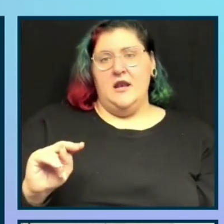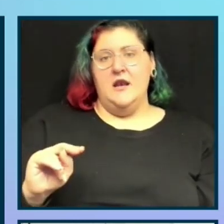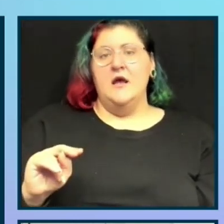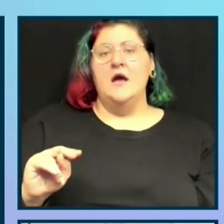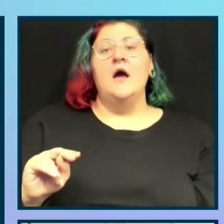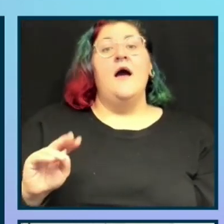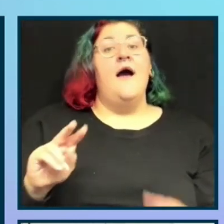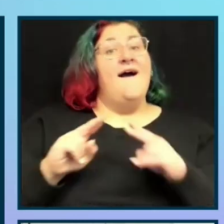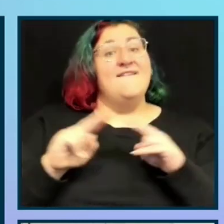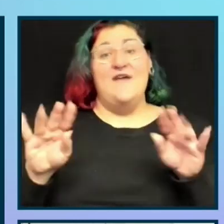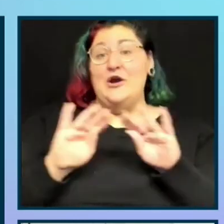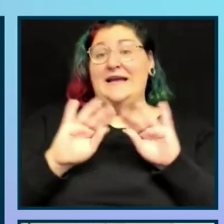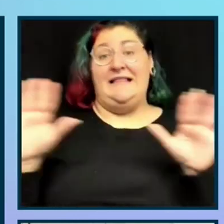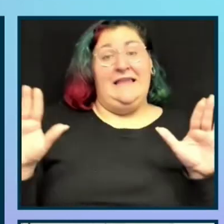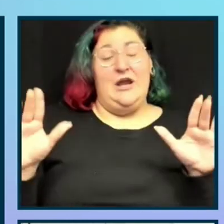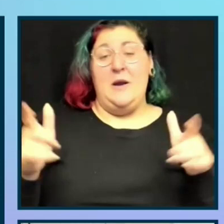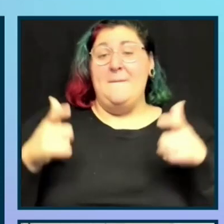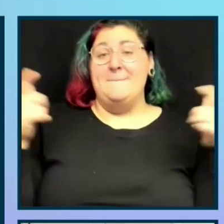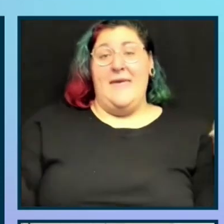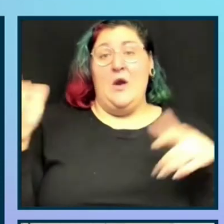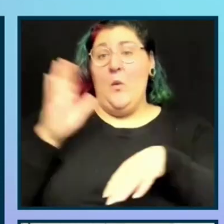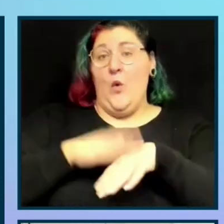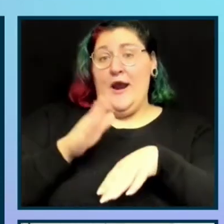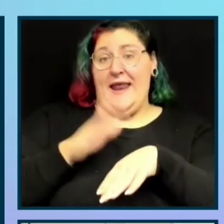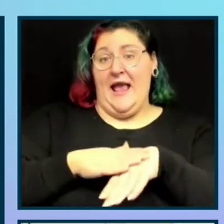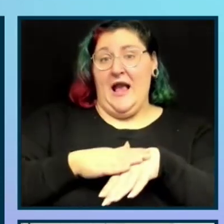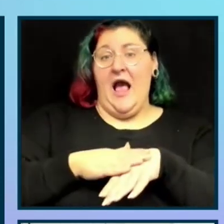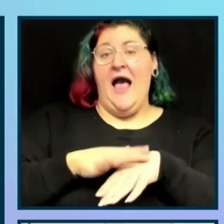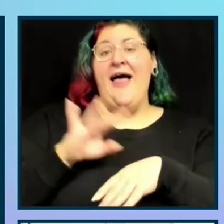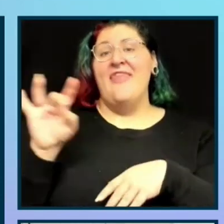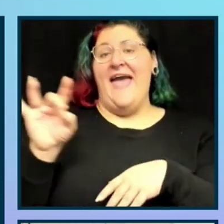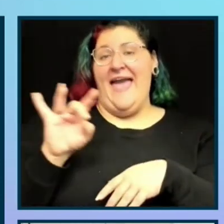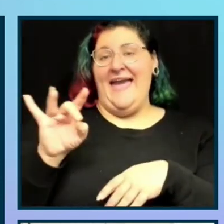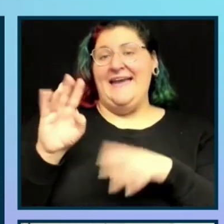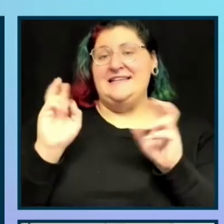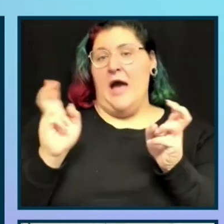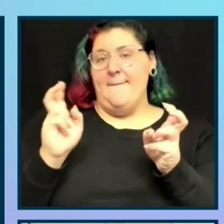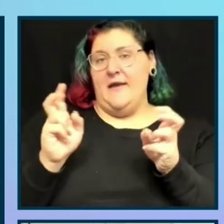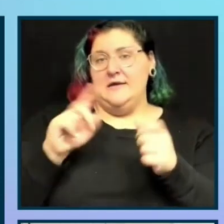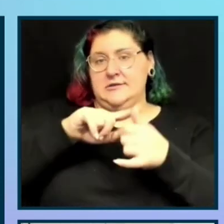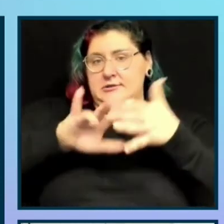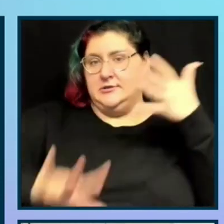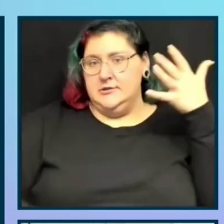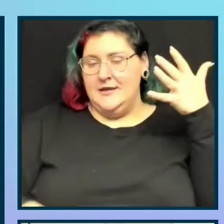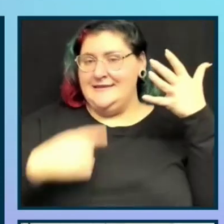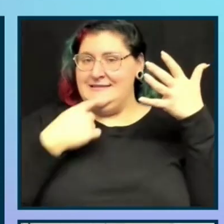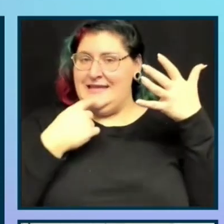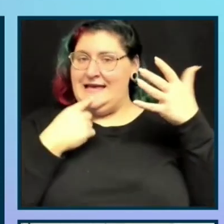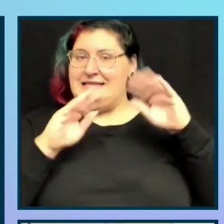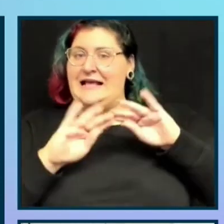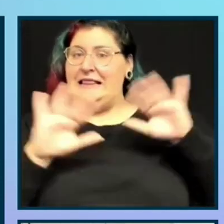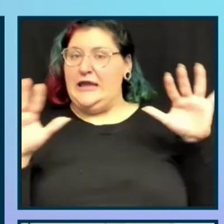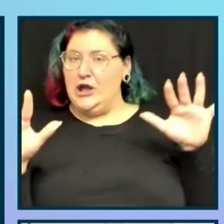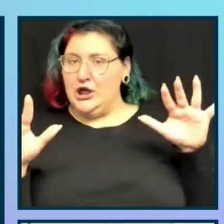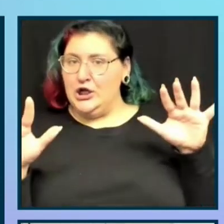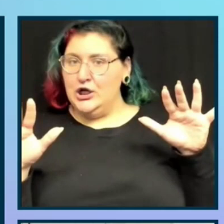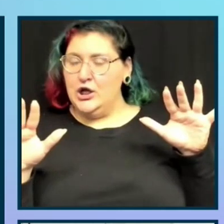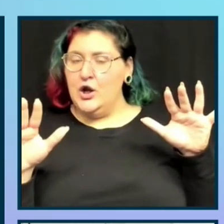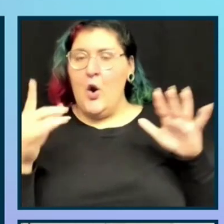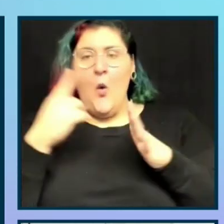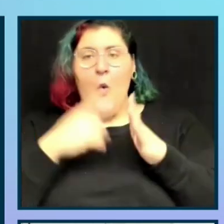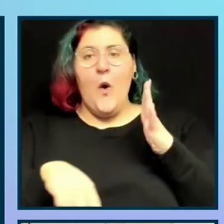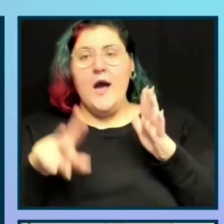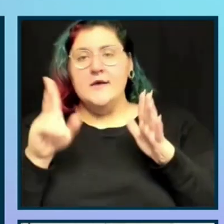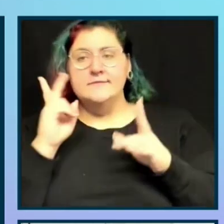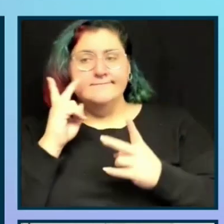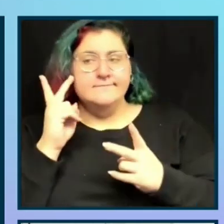on the 8 topics that were the nature of the talk's content and what to look out for. And on